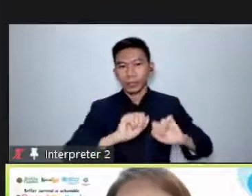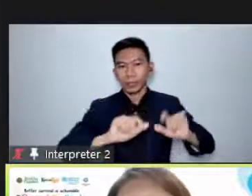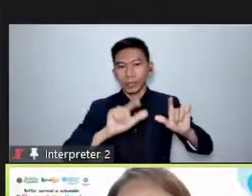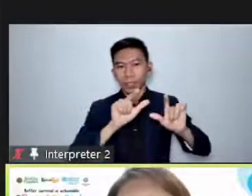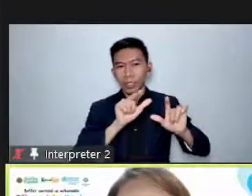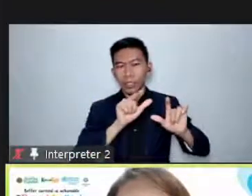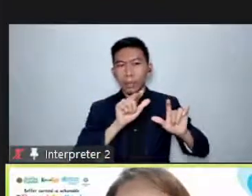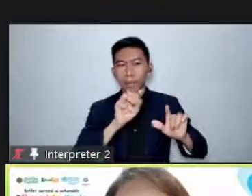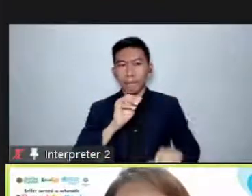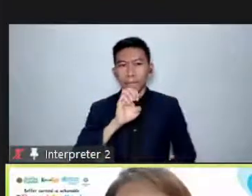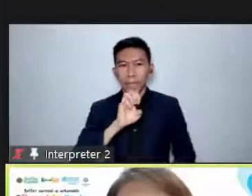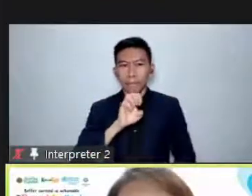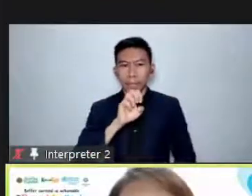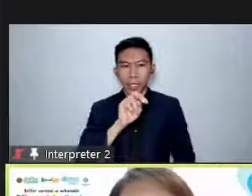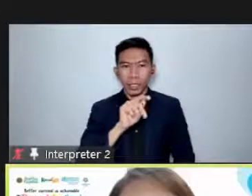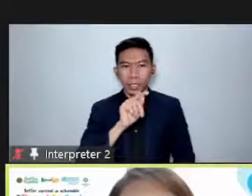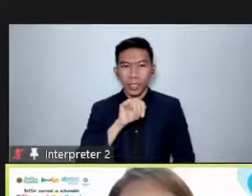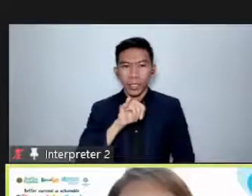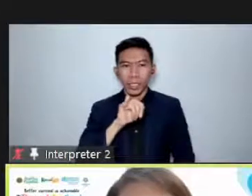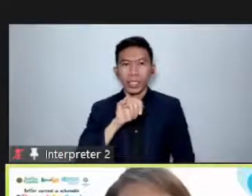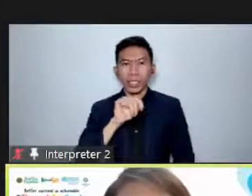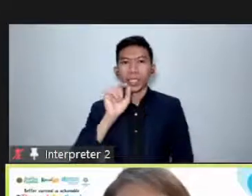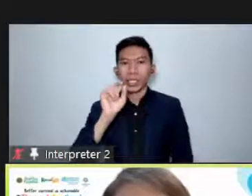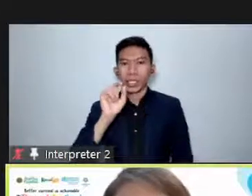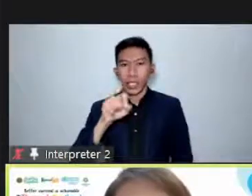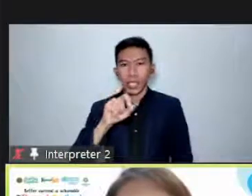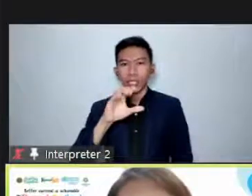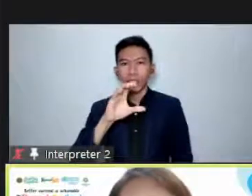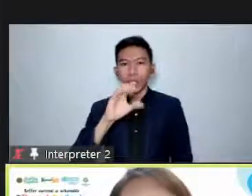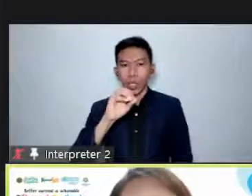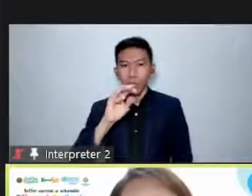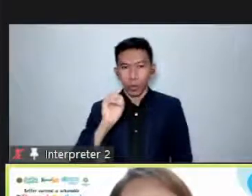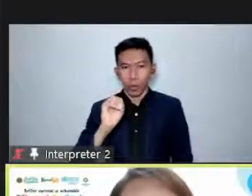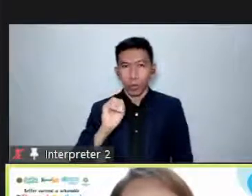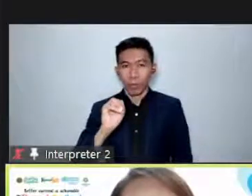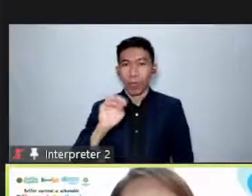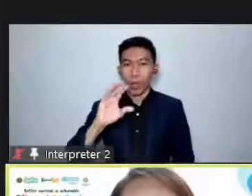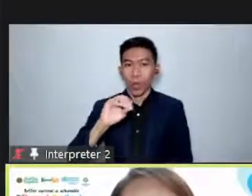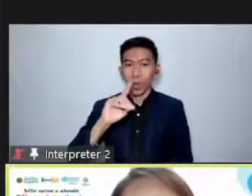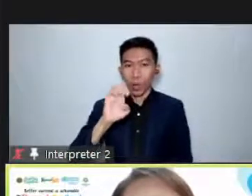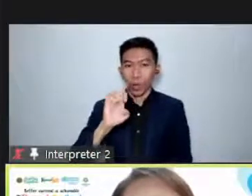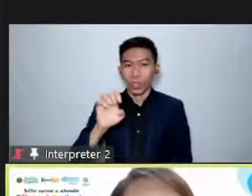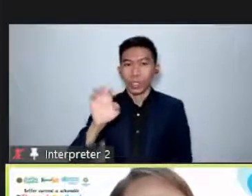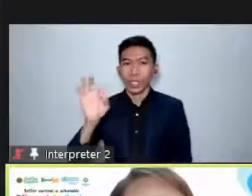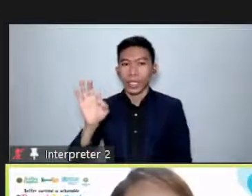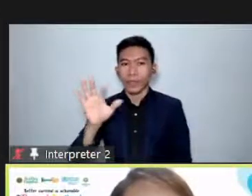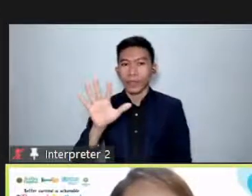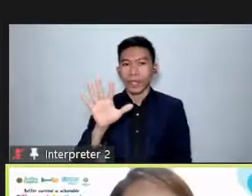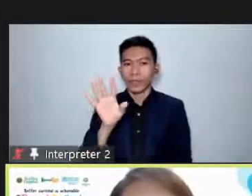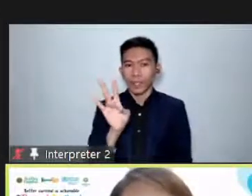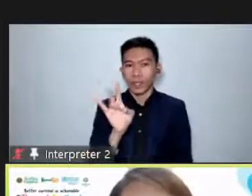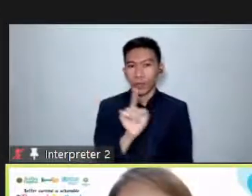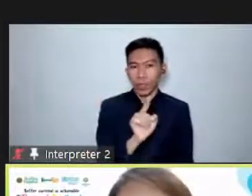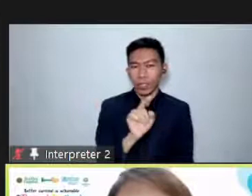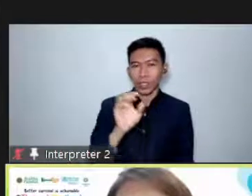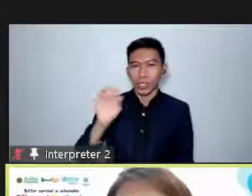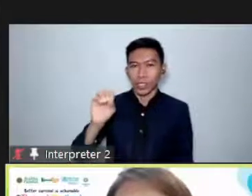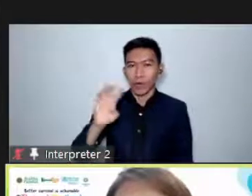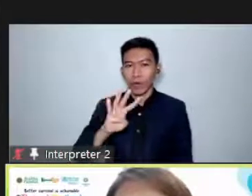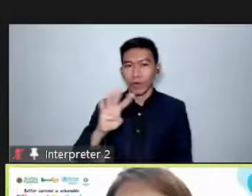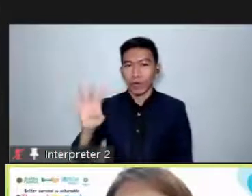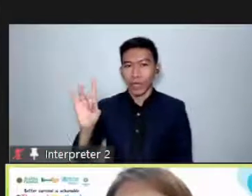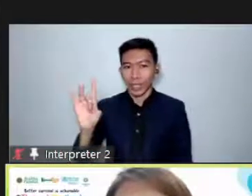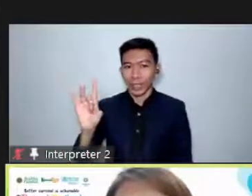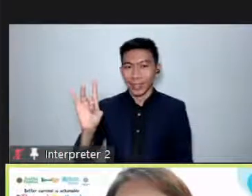9571048. So, for the first question, we would like to know how is everyone today, and kindly answer, how are you feeling today? So we are